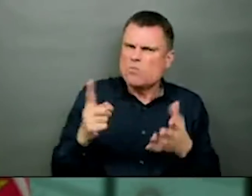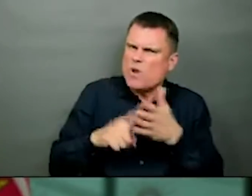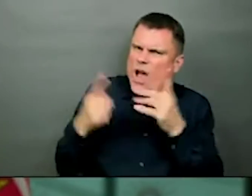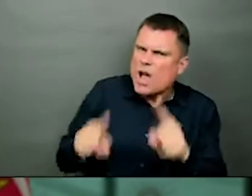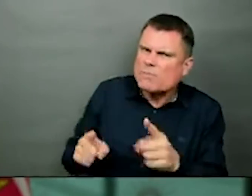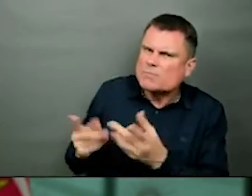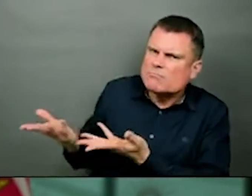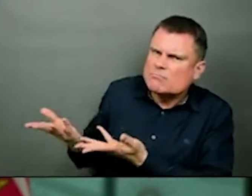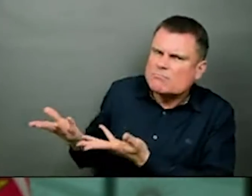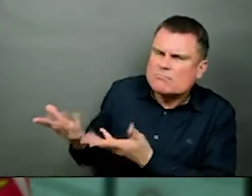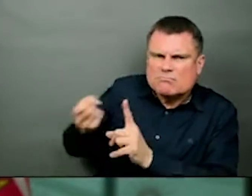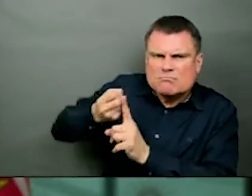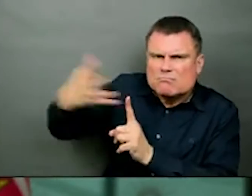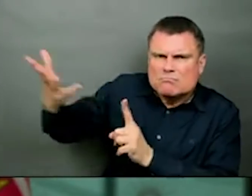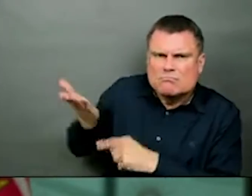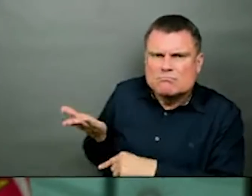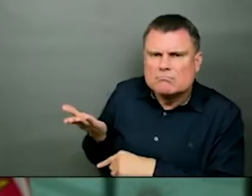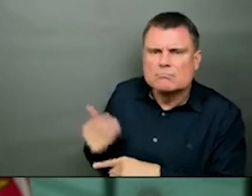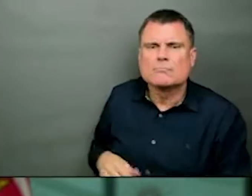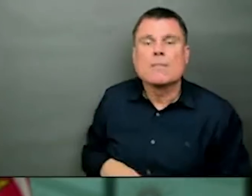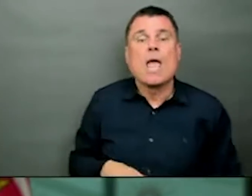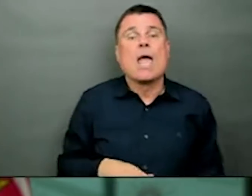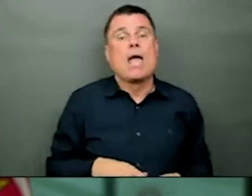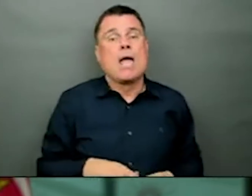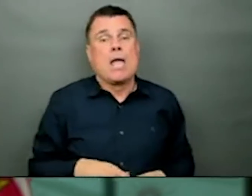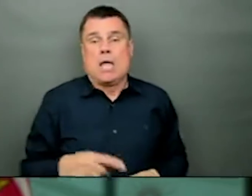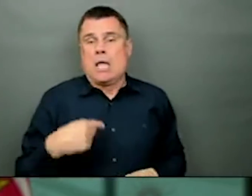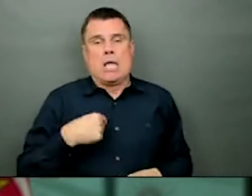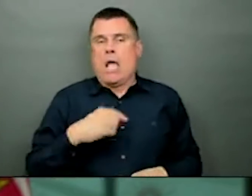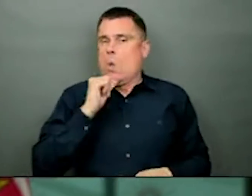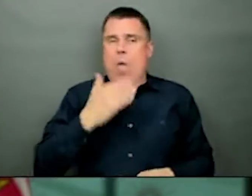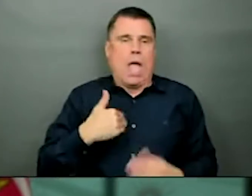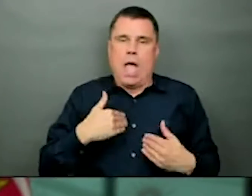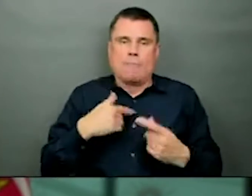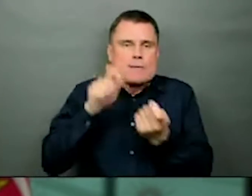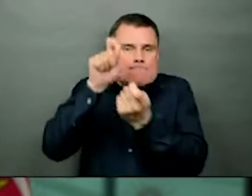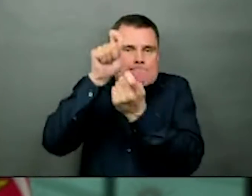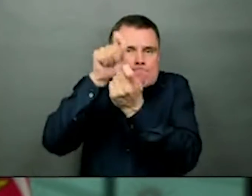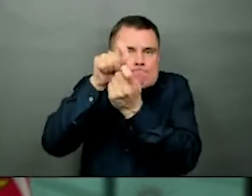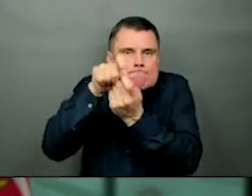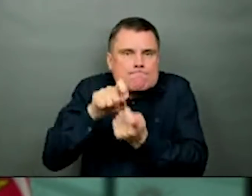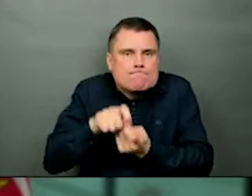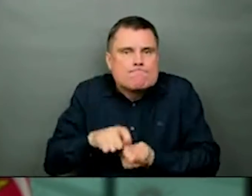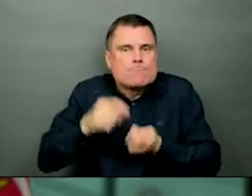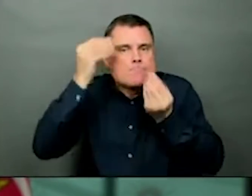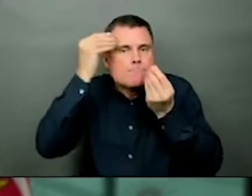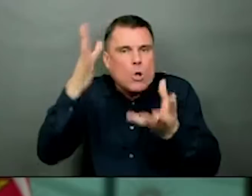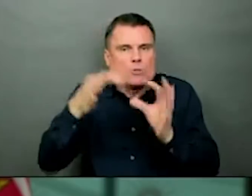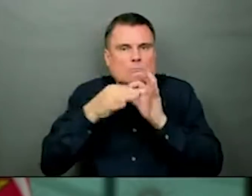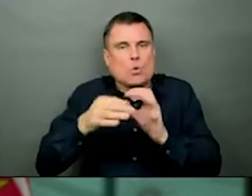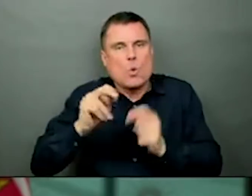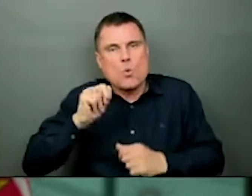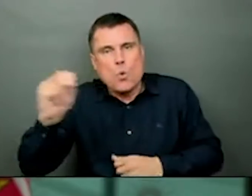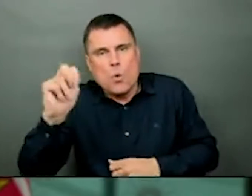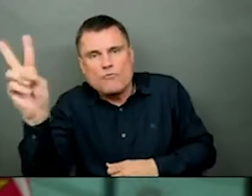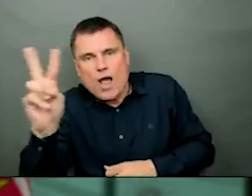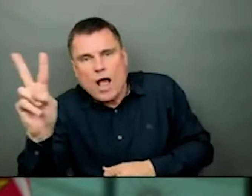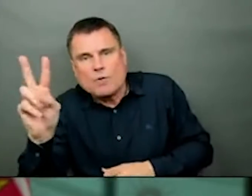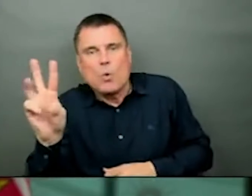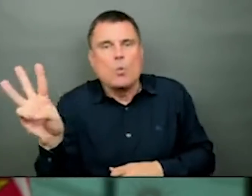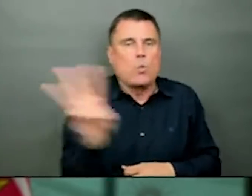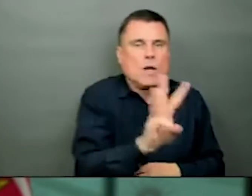North Shore or those specific cases. But if I may, I would like to actually address a little bit your first part of your question, which